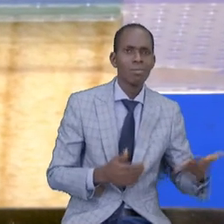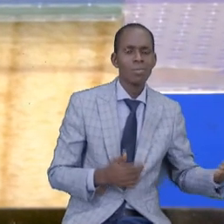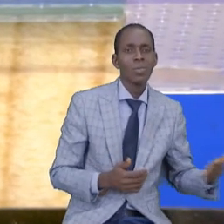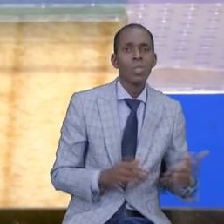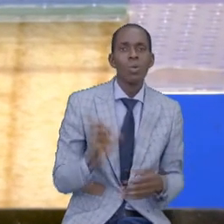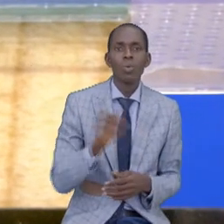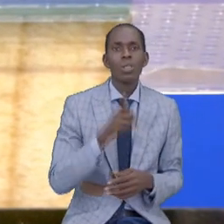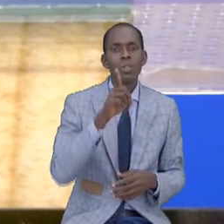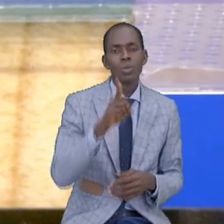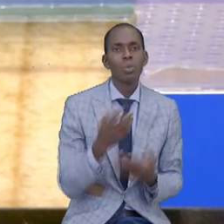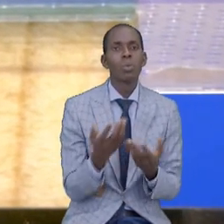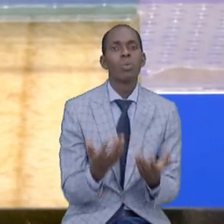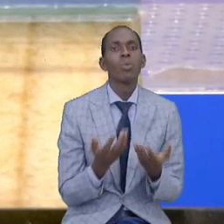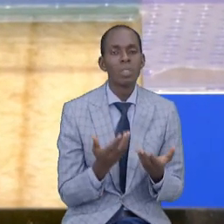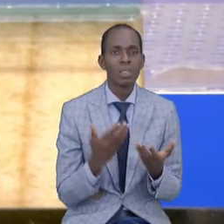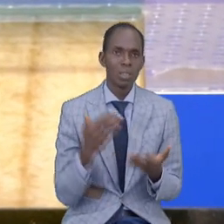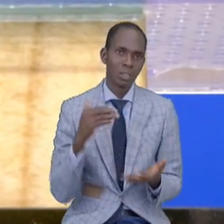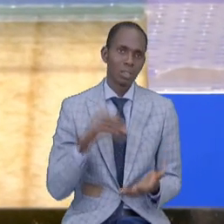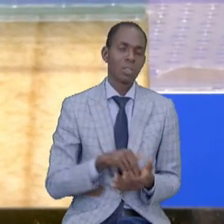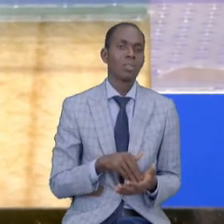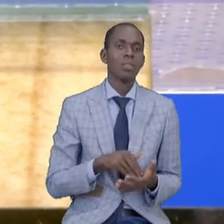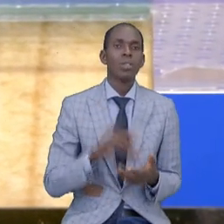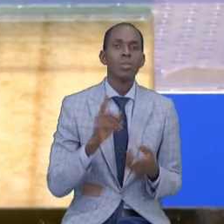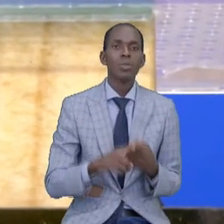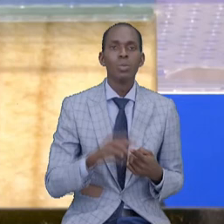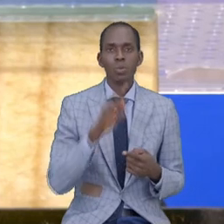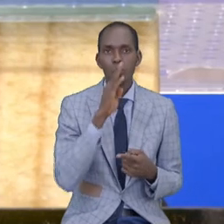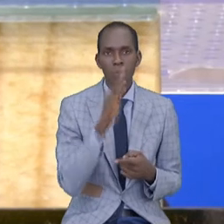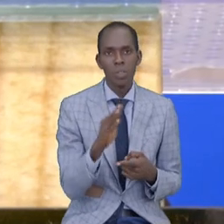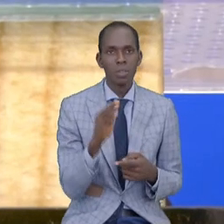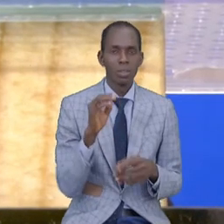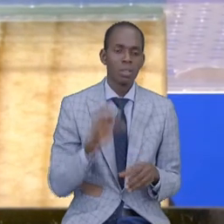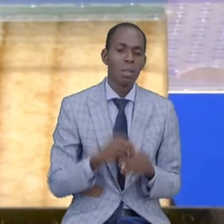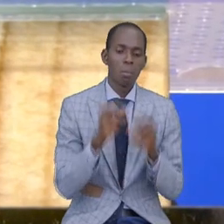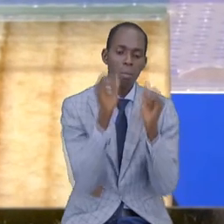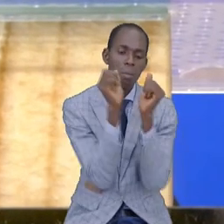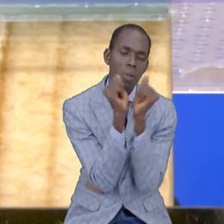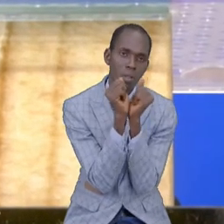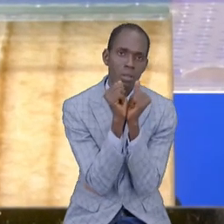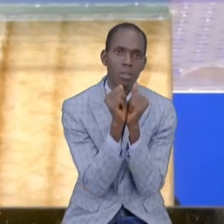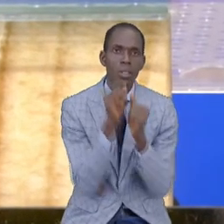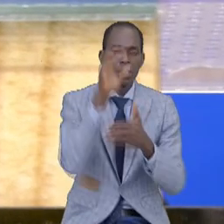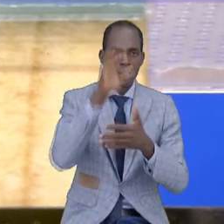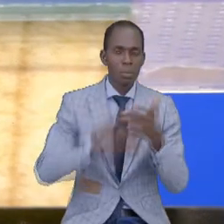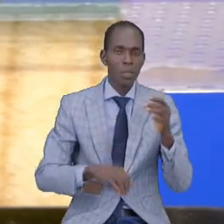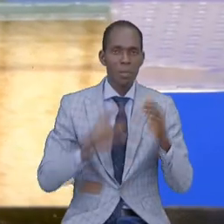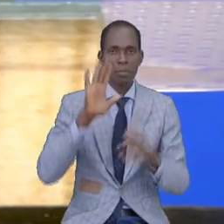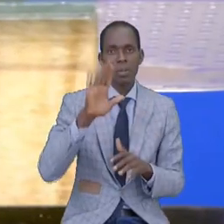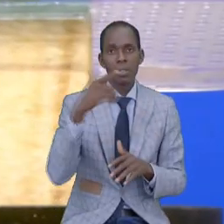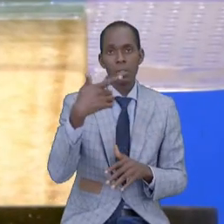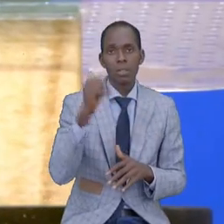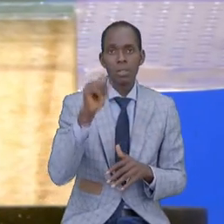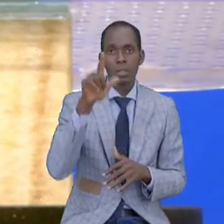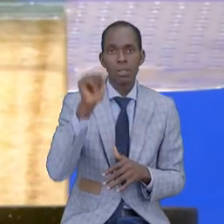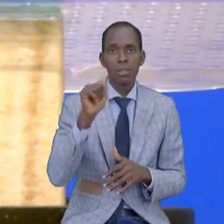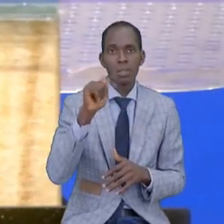ye desire again to be in bondage. Chapter 5, reading from